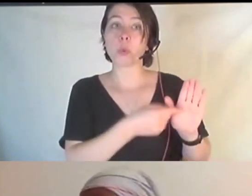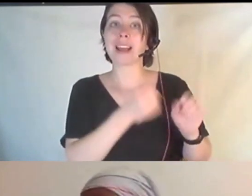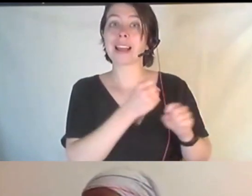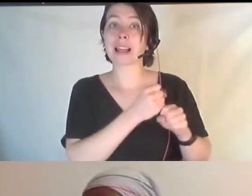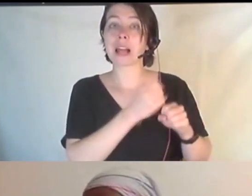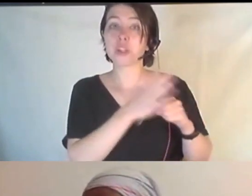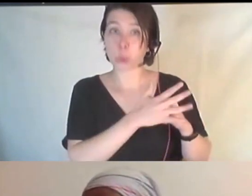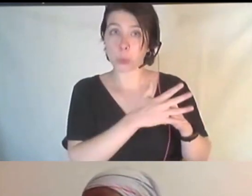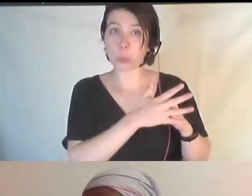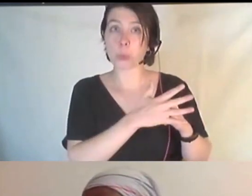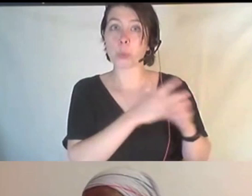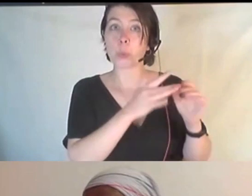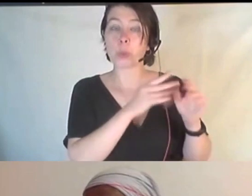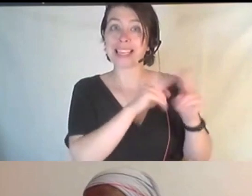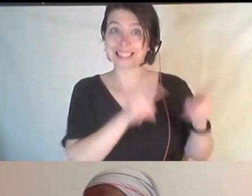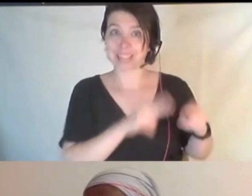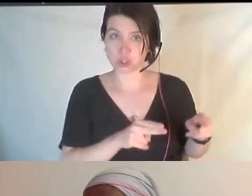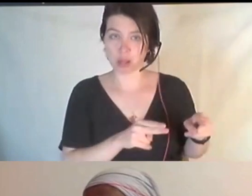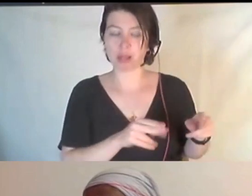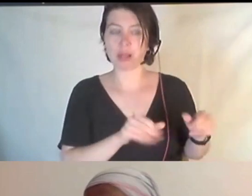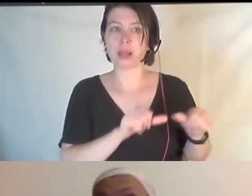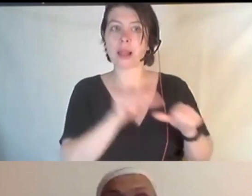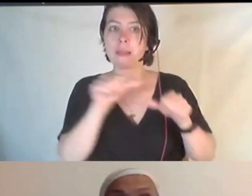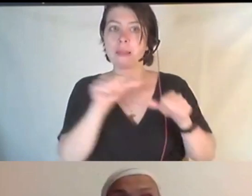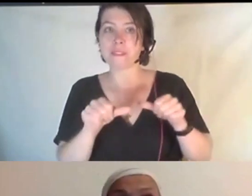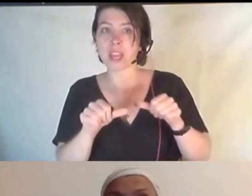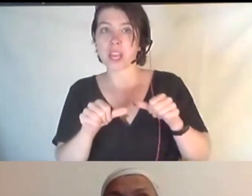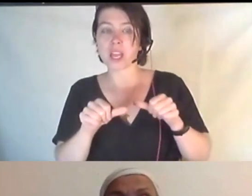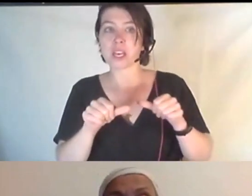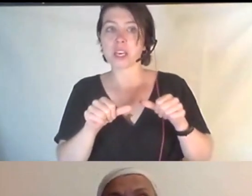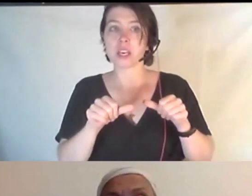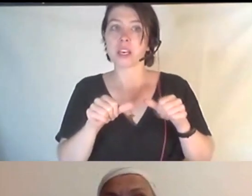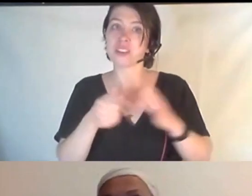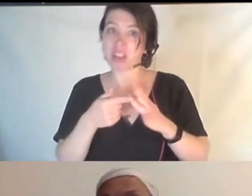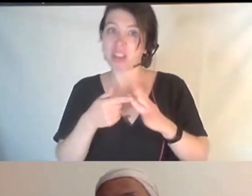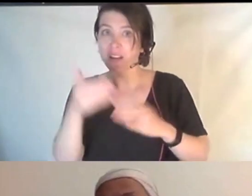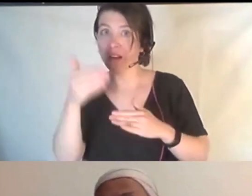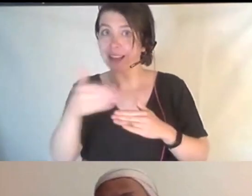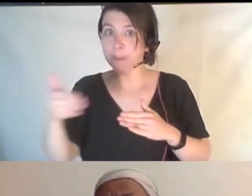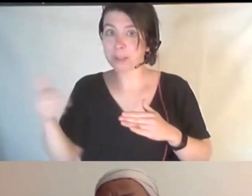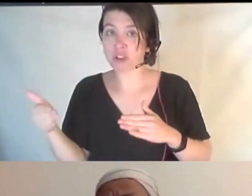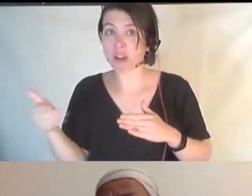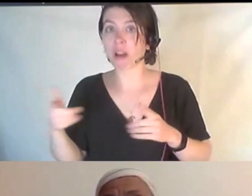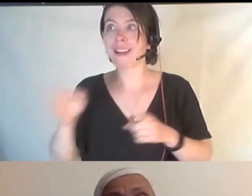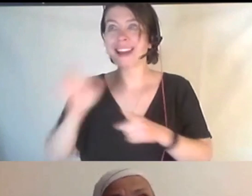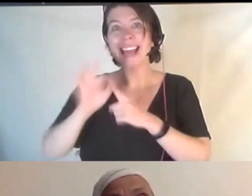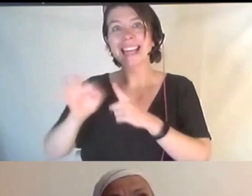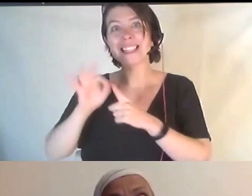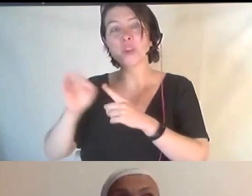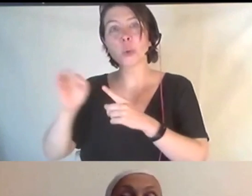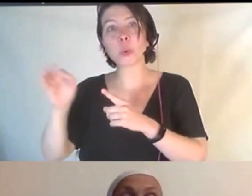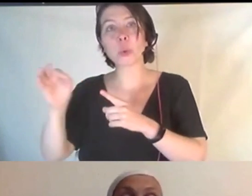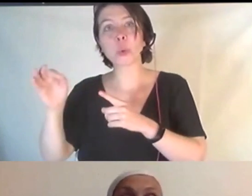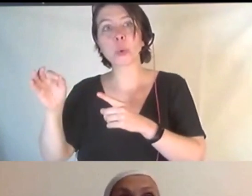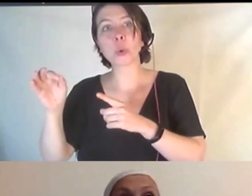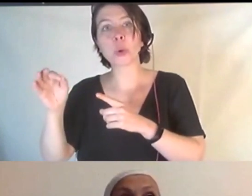earlier. And, you know, Naina got a review with The Guardian. And The Guardian, they did